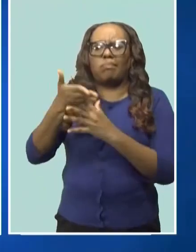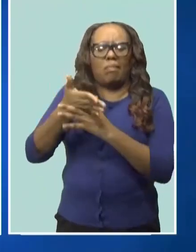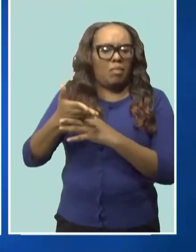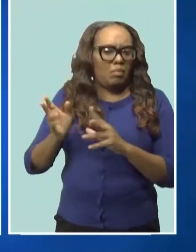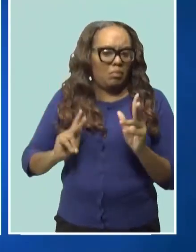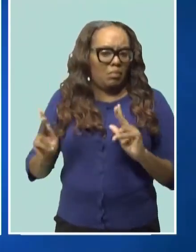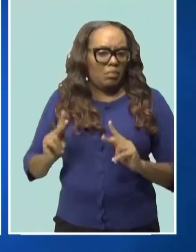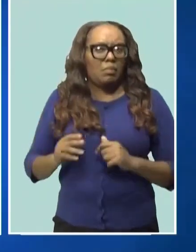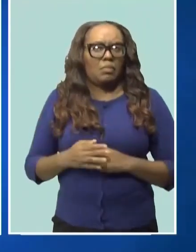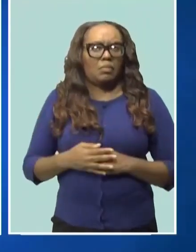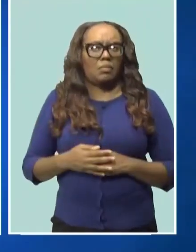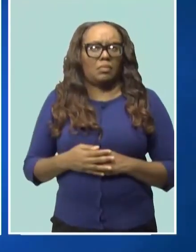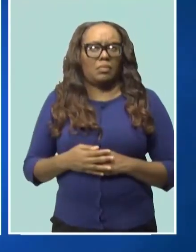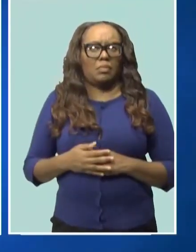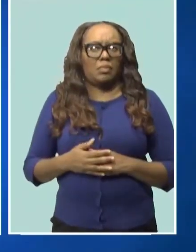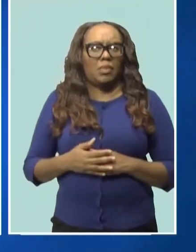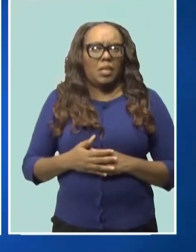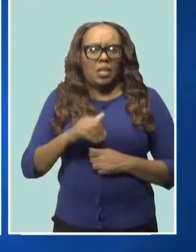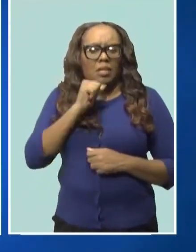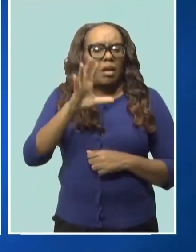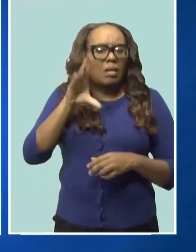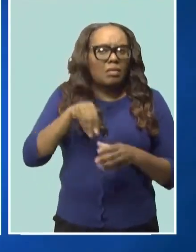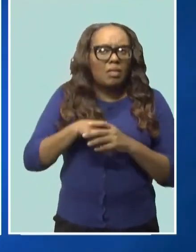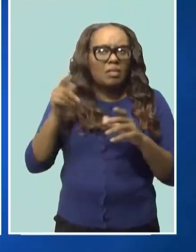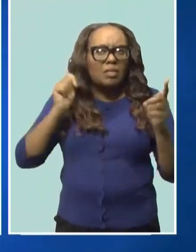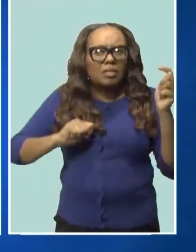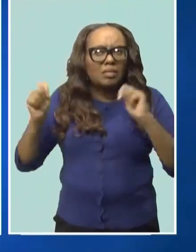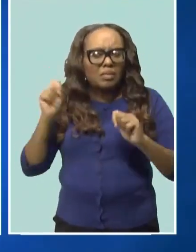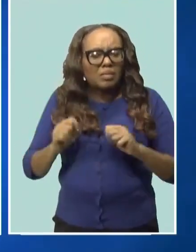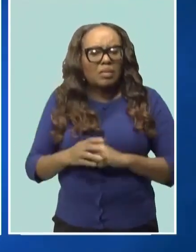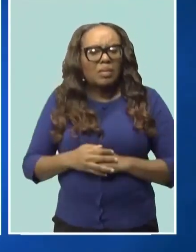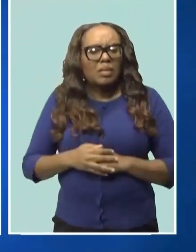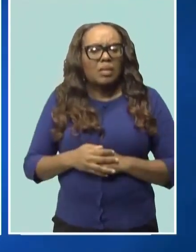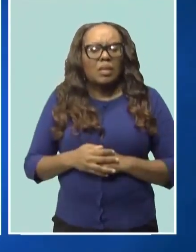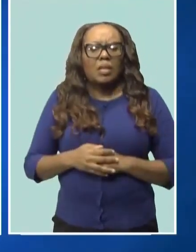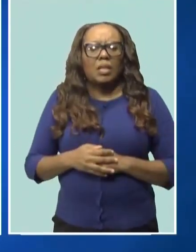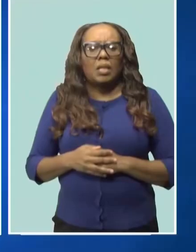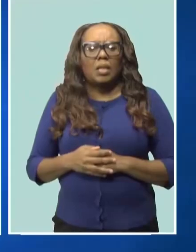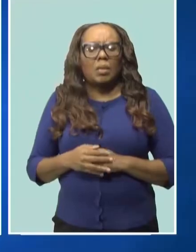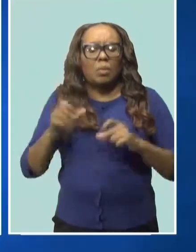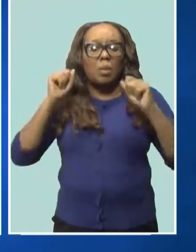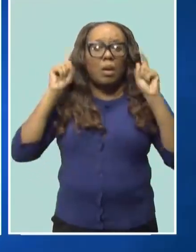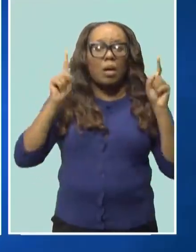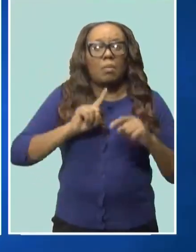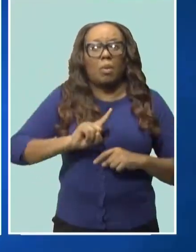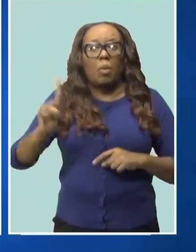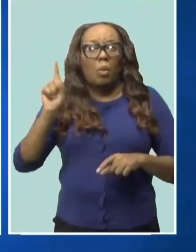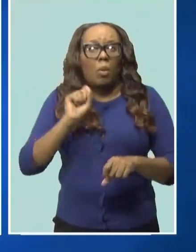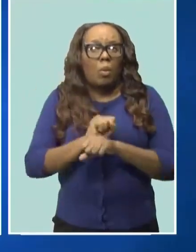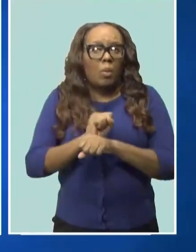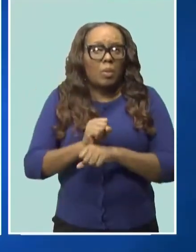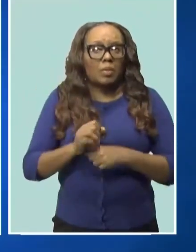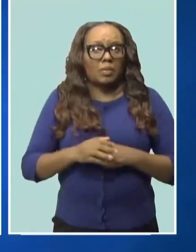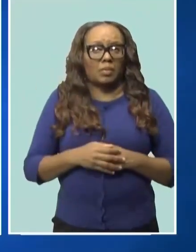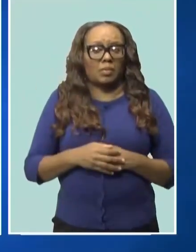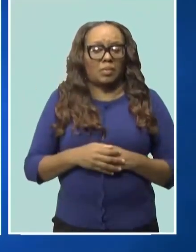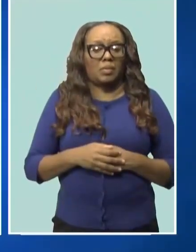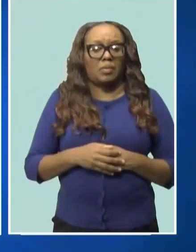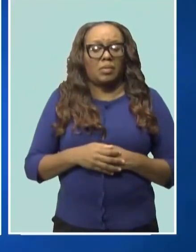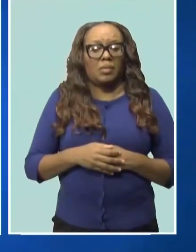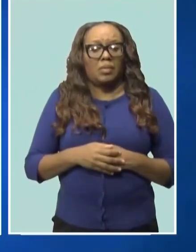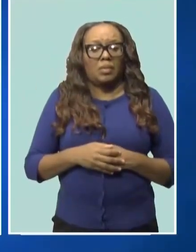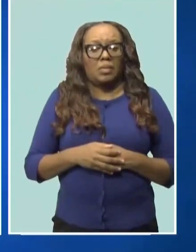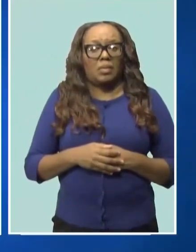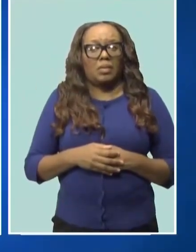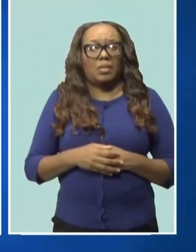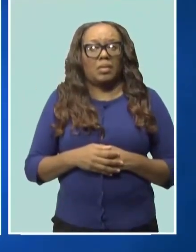person. He ain't a troublesome person. Zakir would get up and he would go along to work. Goodridge's death is the